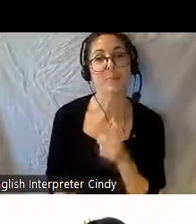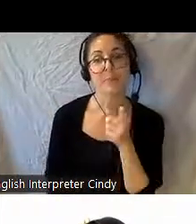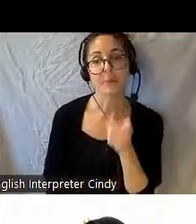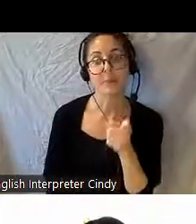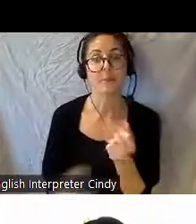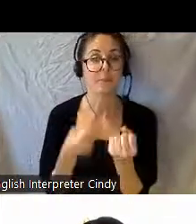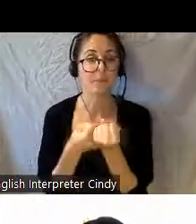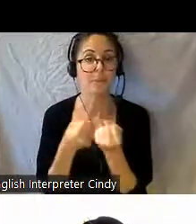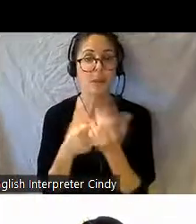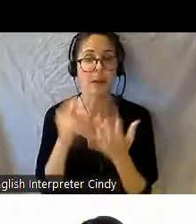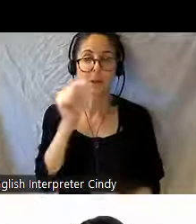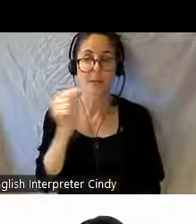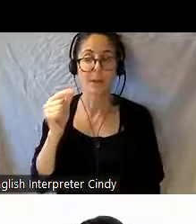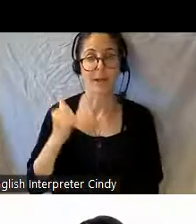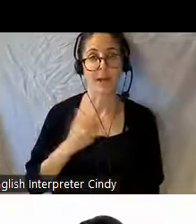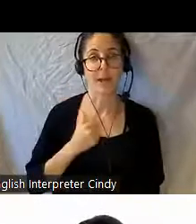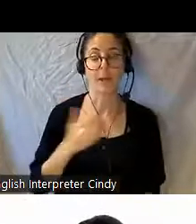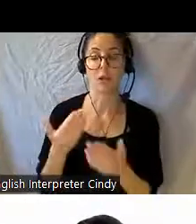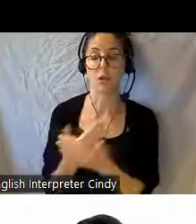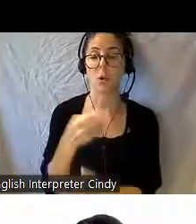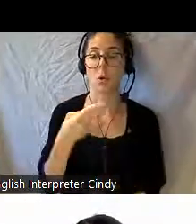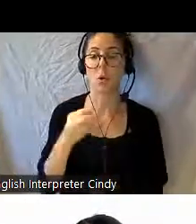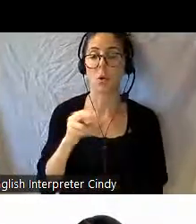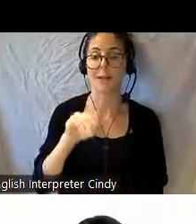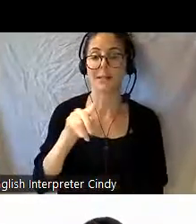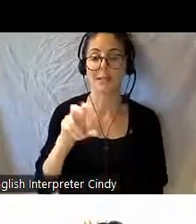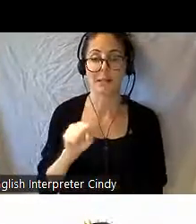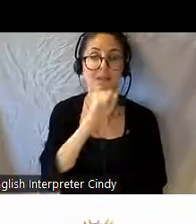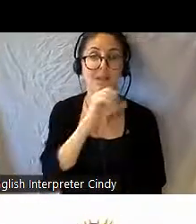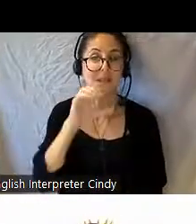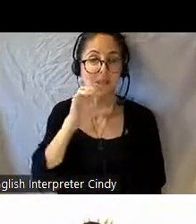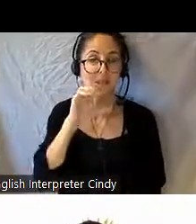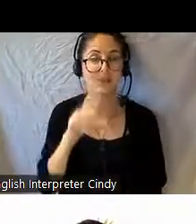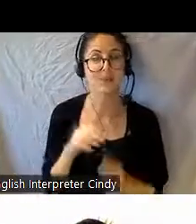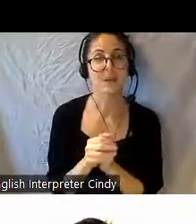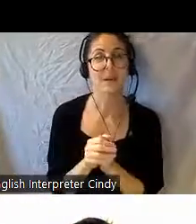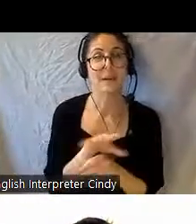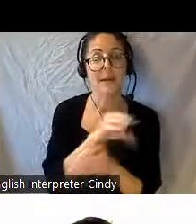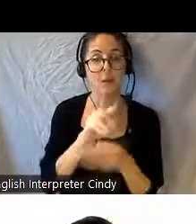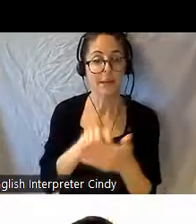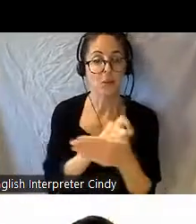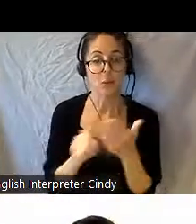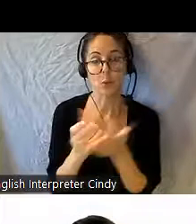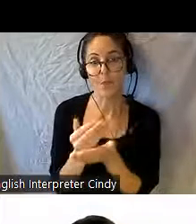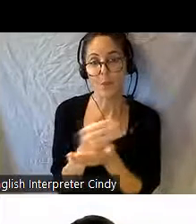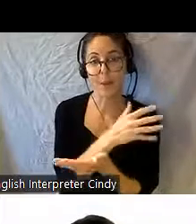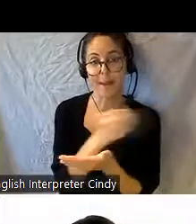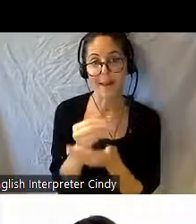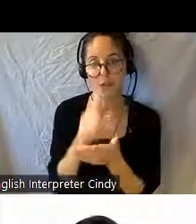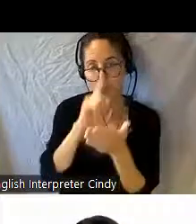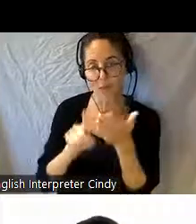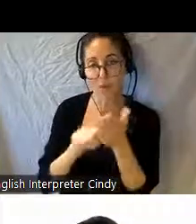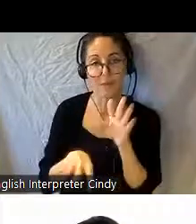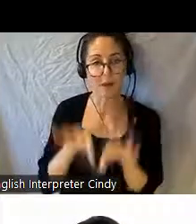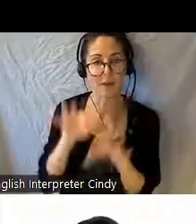funded by Government of Canada's New Horizons for Senior program, and the report includes both a literature review on this topic and research findings